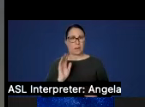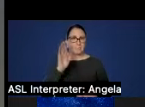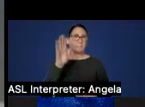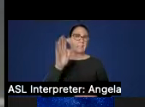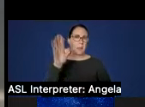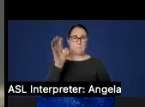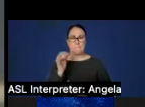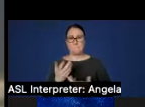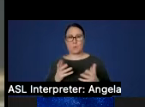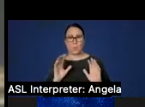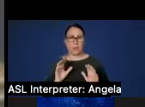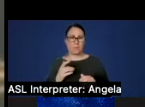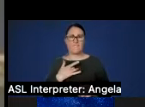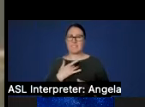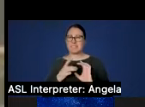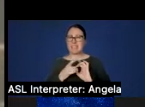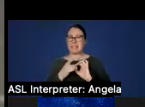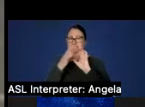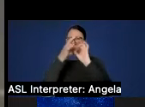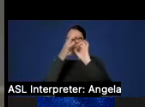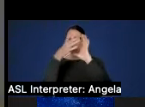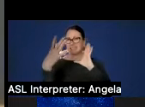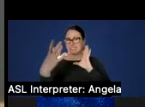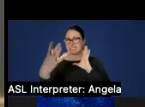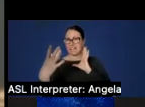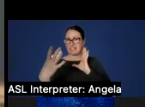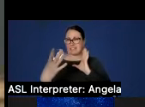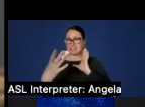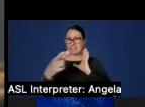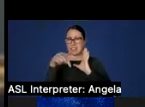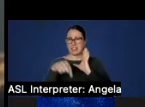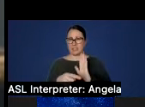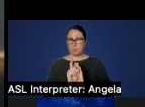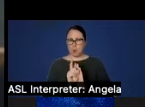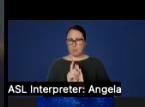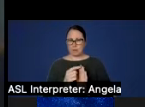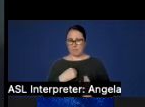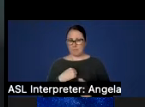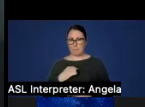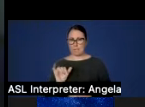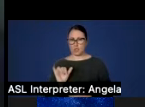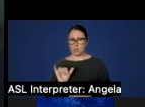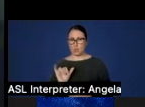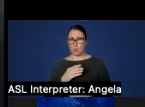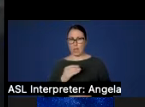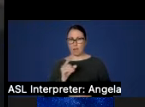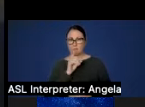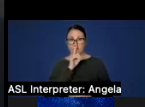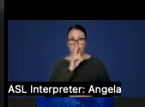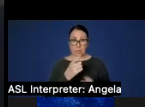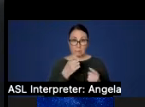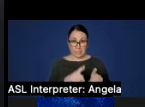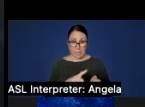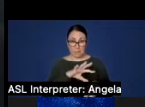It feels like a disconnect between this moment of Me Too and the reality of Indian country